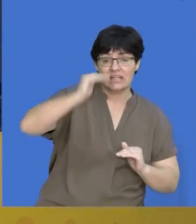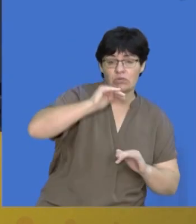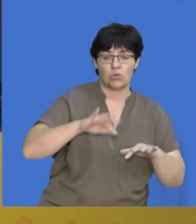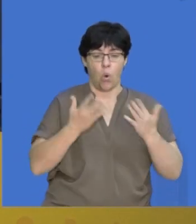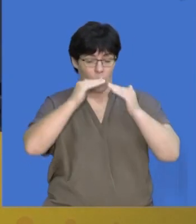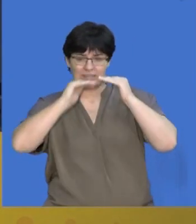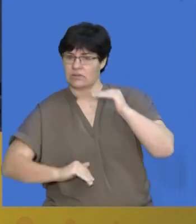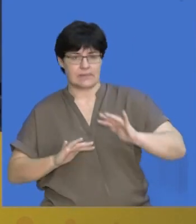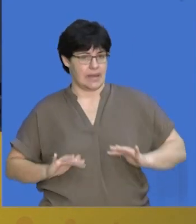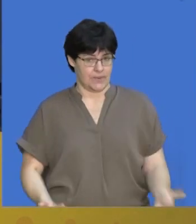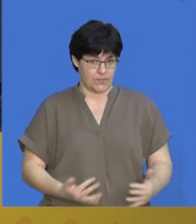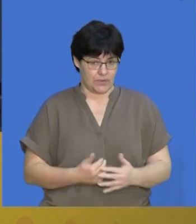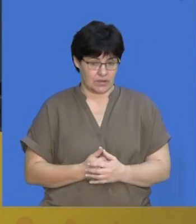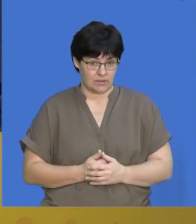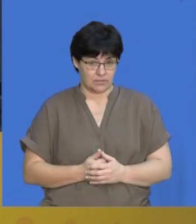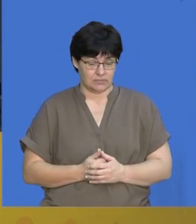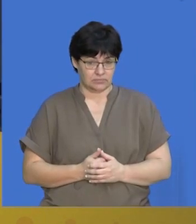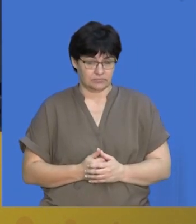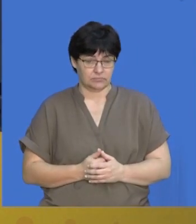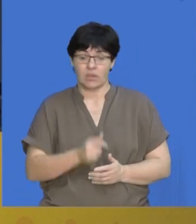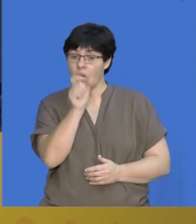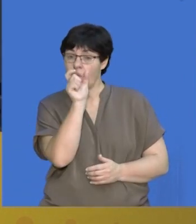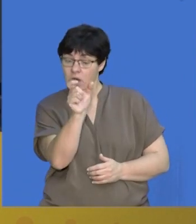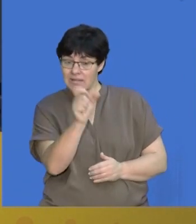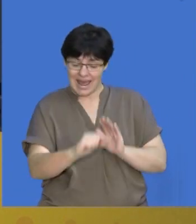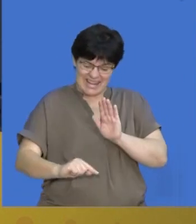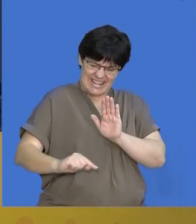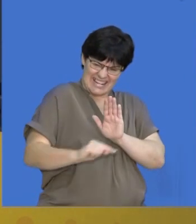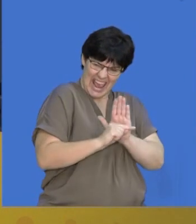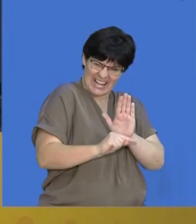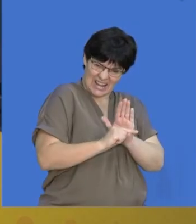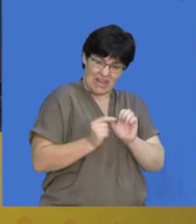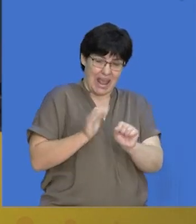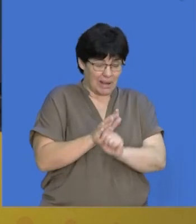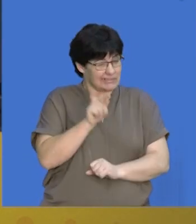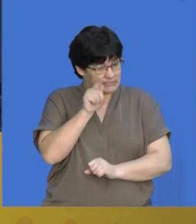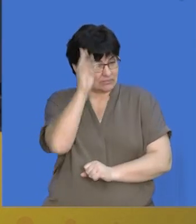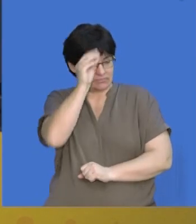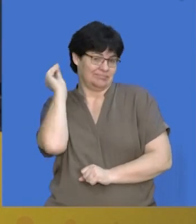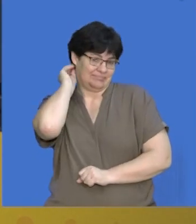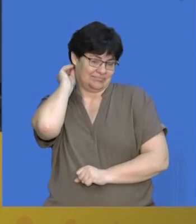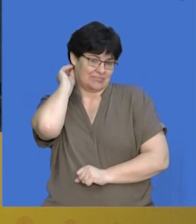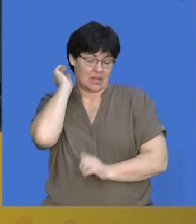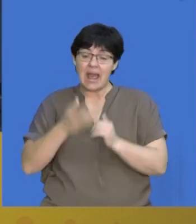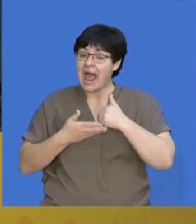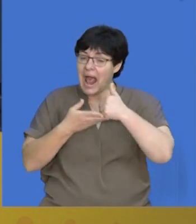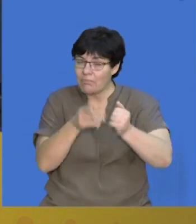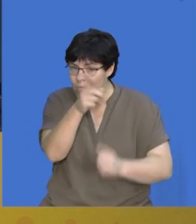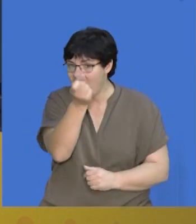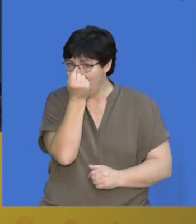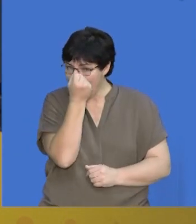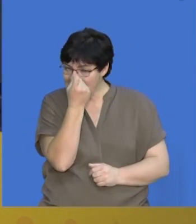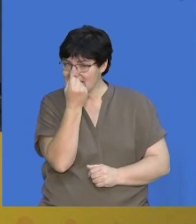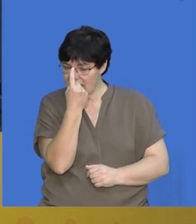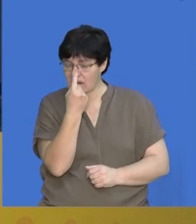decreasing? And in this particular example, the words negative impact help the candidates better understand that